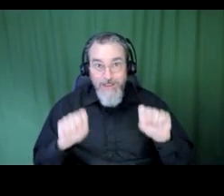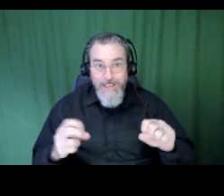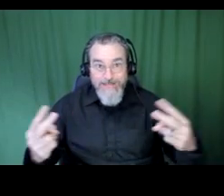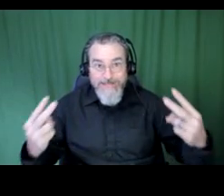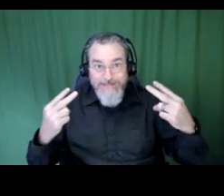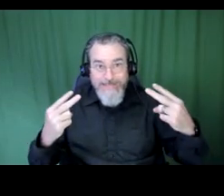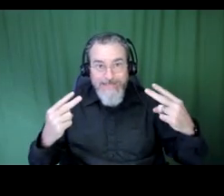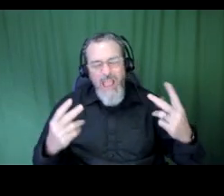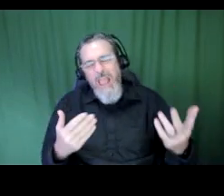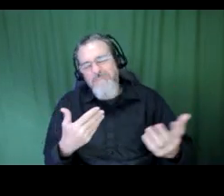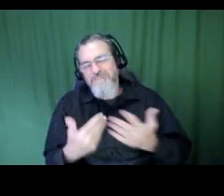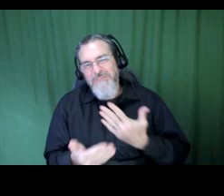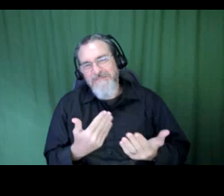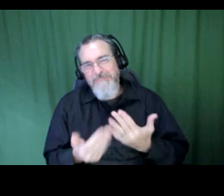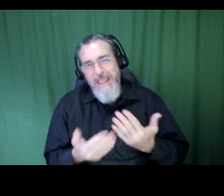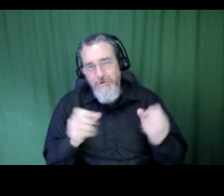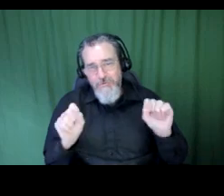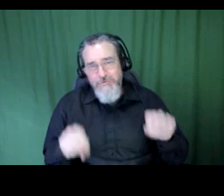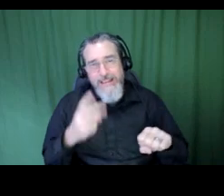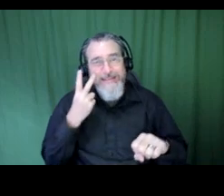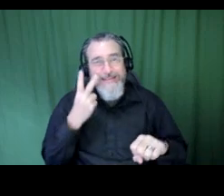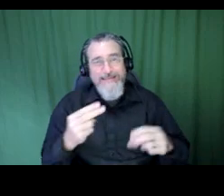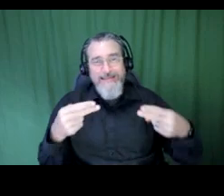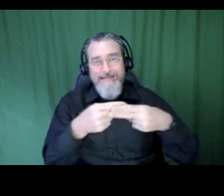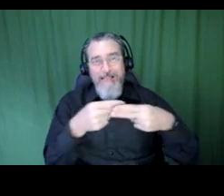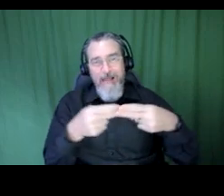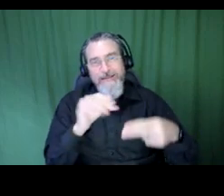really matter as long as you can see the slides.